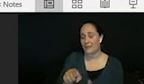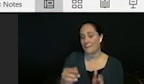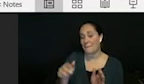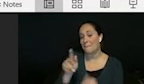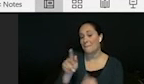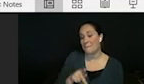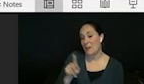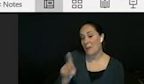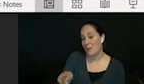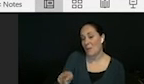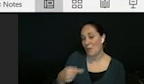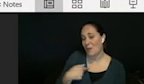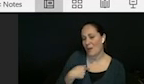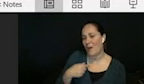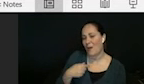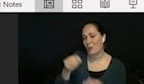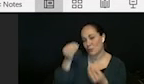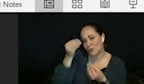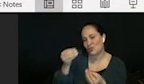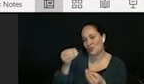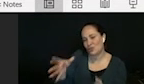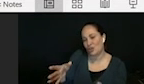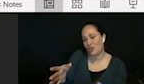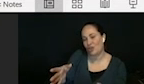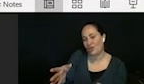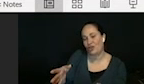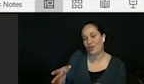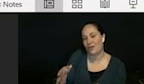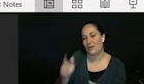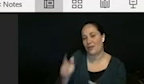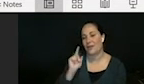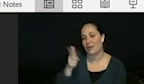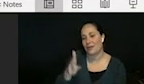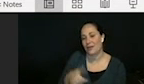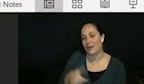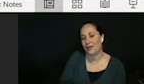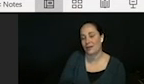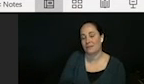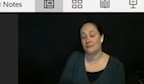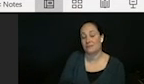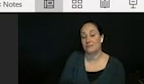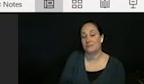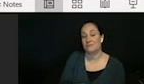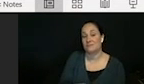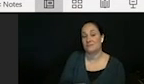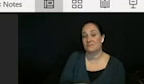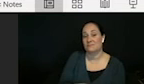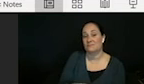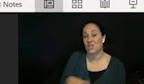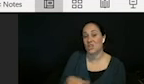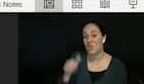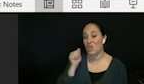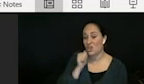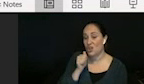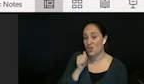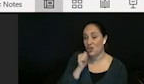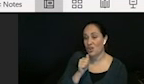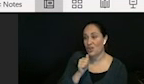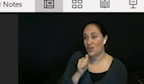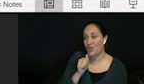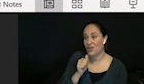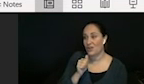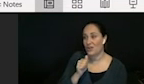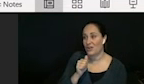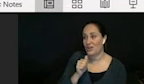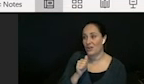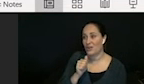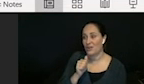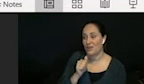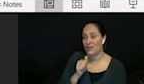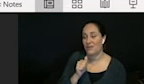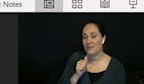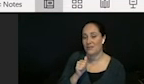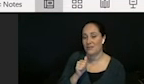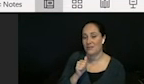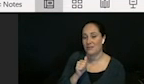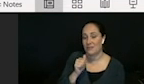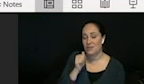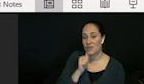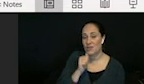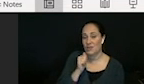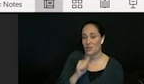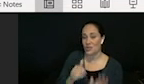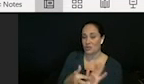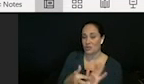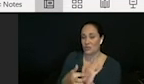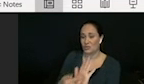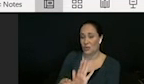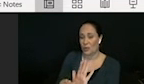as we finish this discussion. So she does a really good job of making it simple to explain what happens here. So here's what